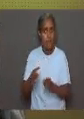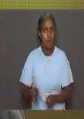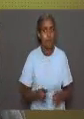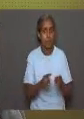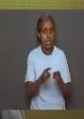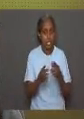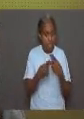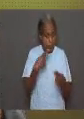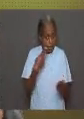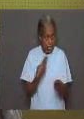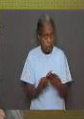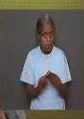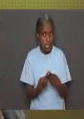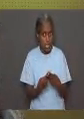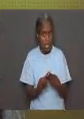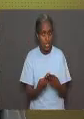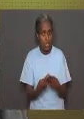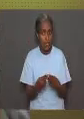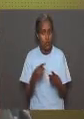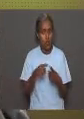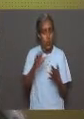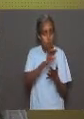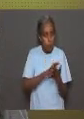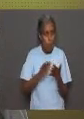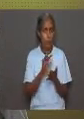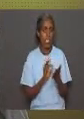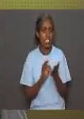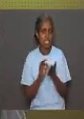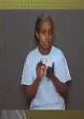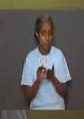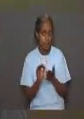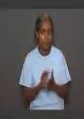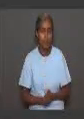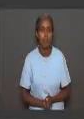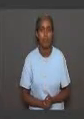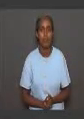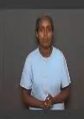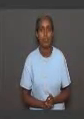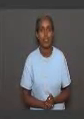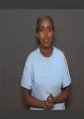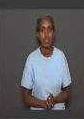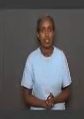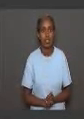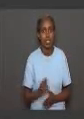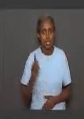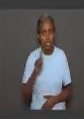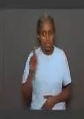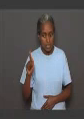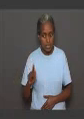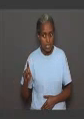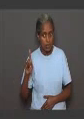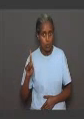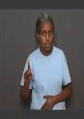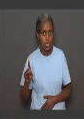when multiplying two complex numbers. if